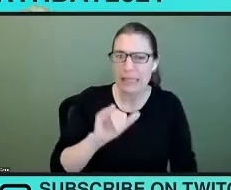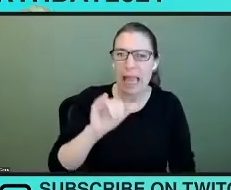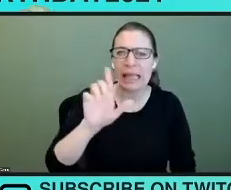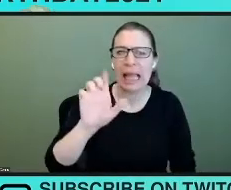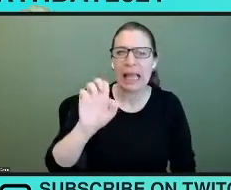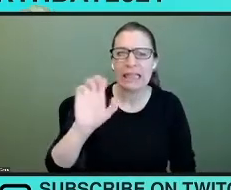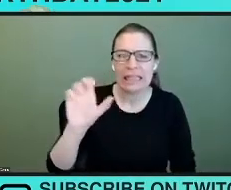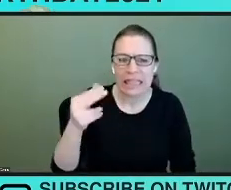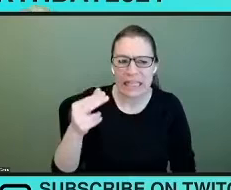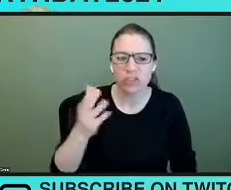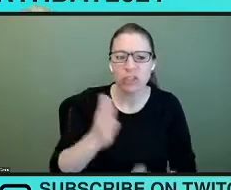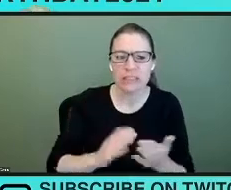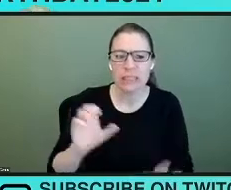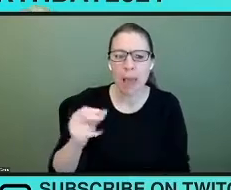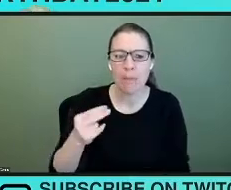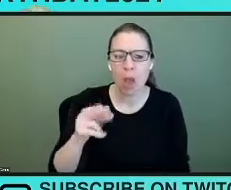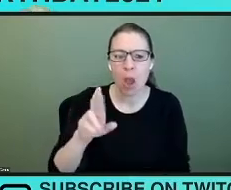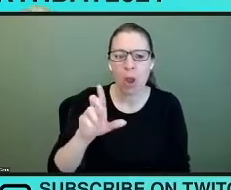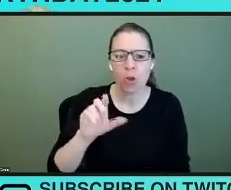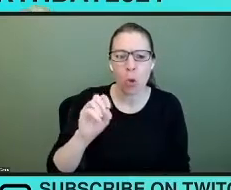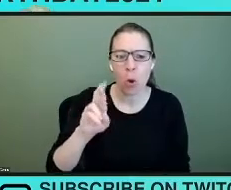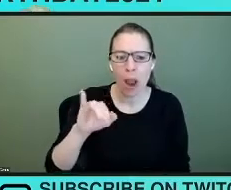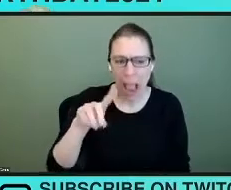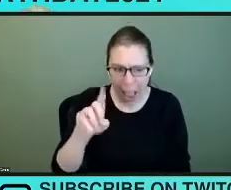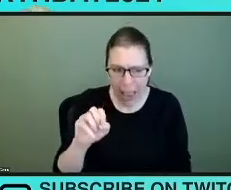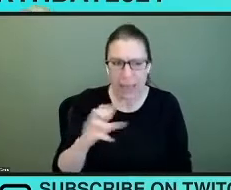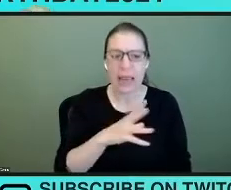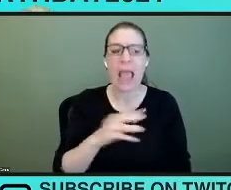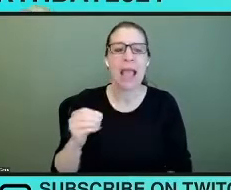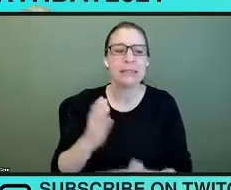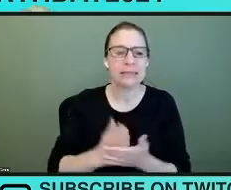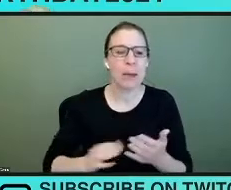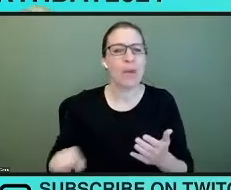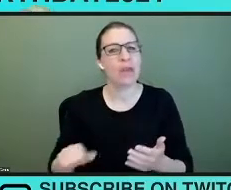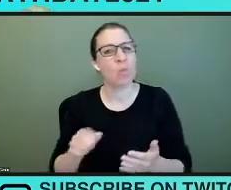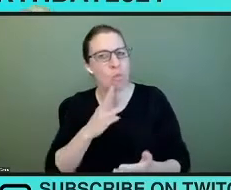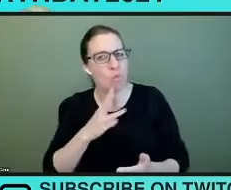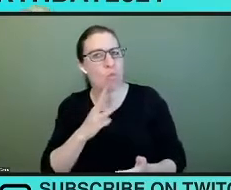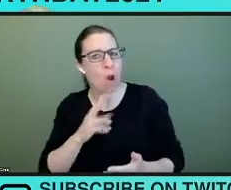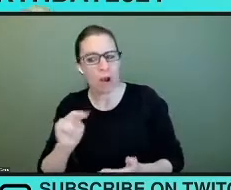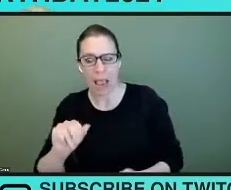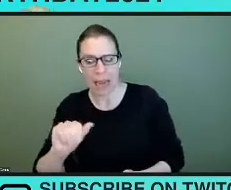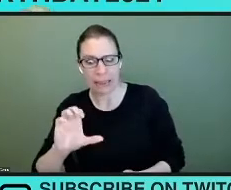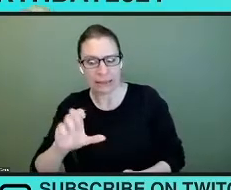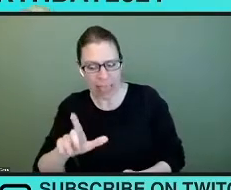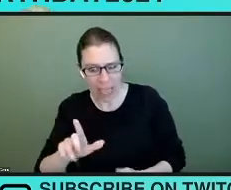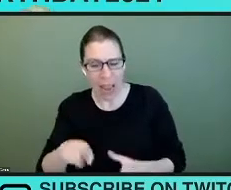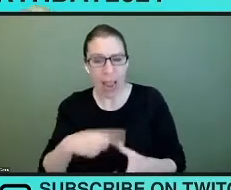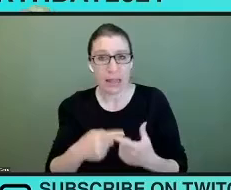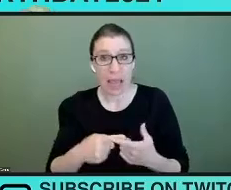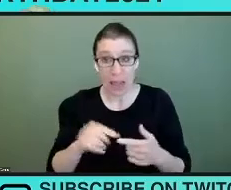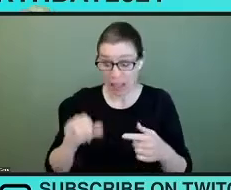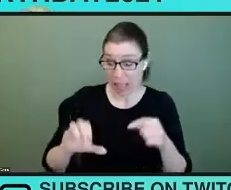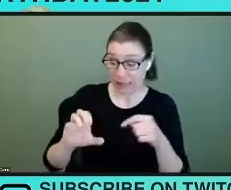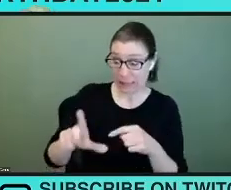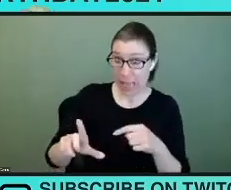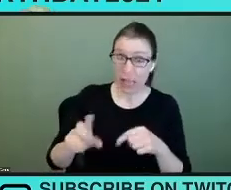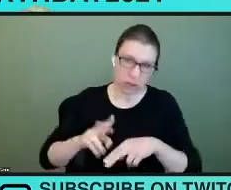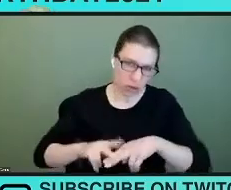using electrochemistry, basically taking salt water where you have NaCl, and then that Cl that is dissolved in the sea